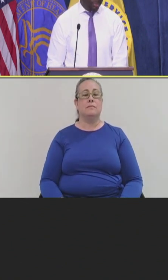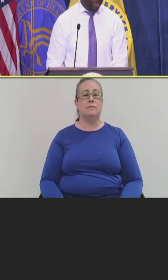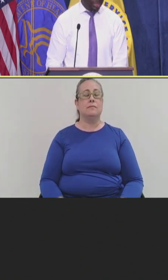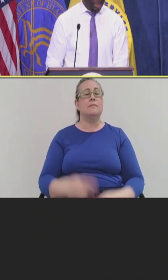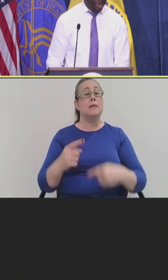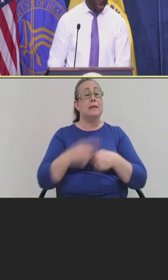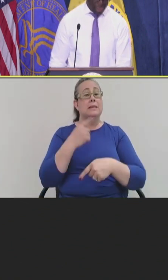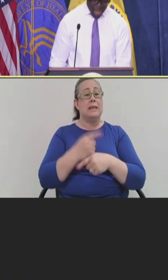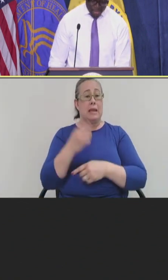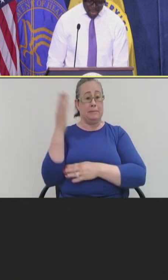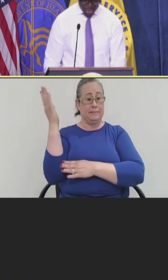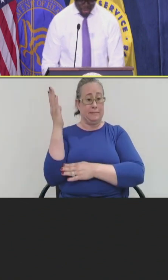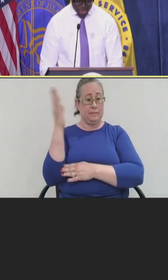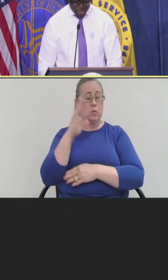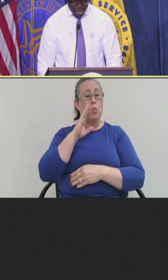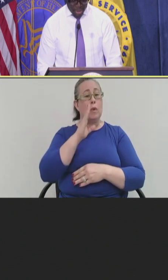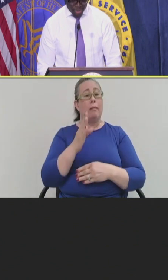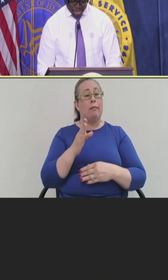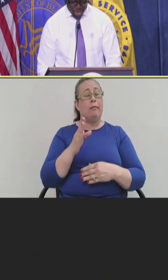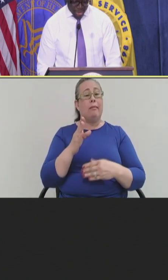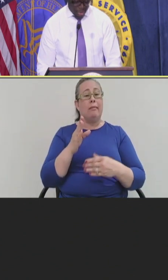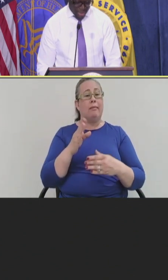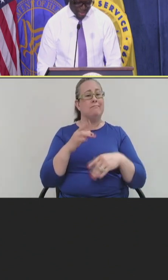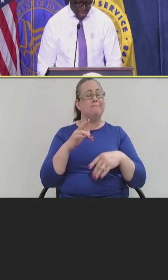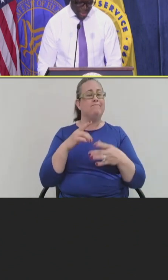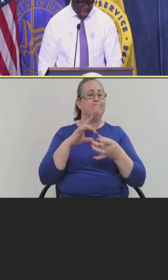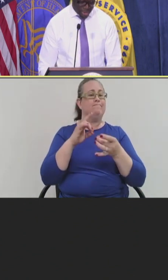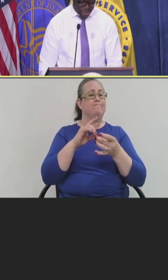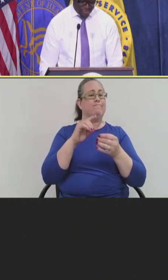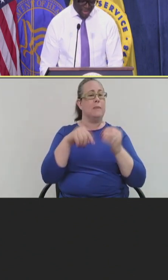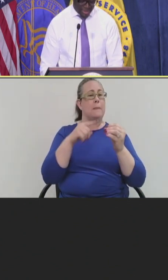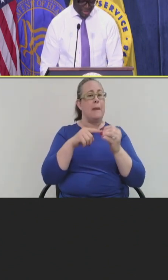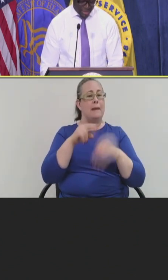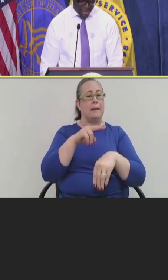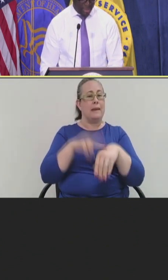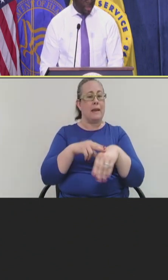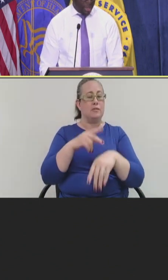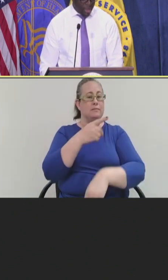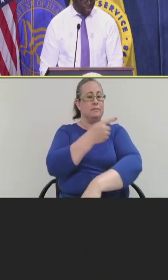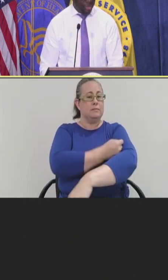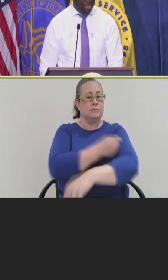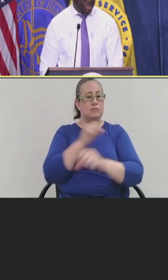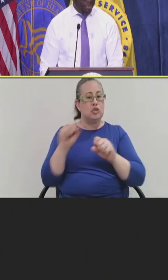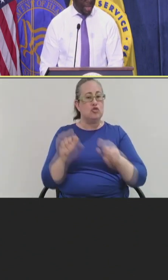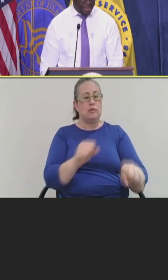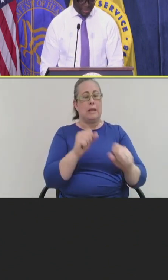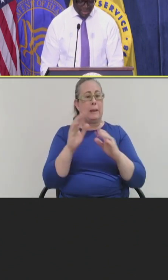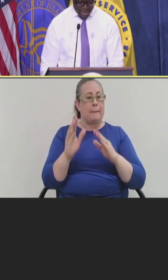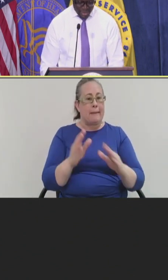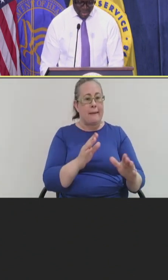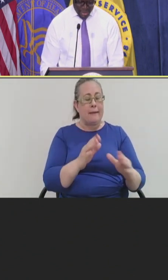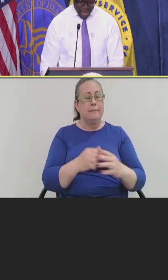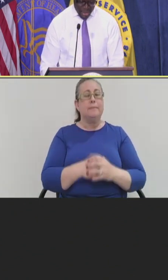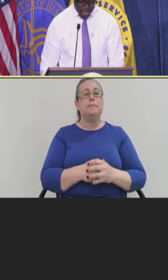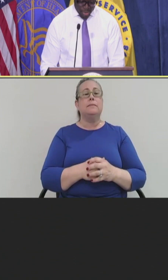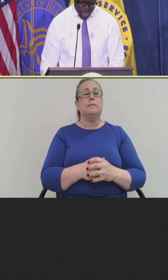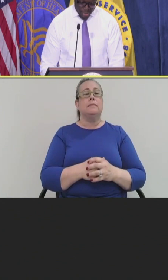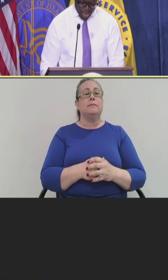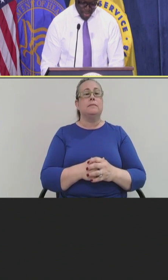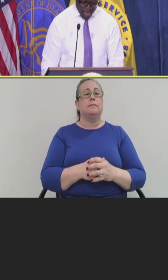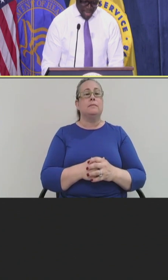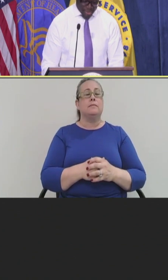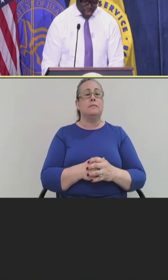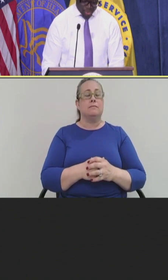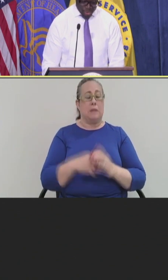Today's presentation, I'm going to touch on the current national vaccine strategic plans, the